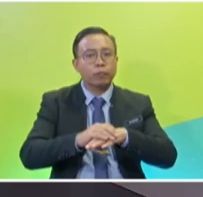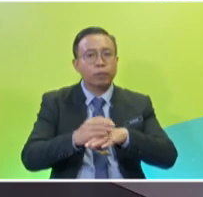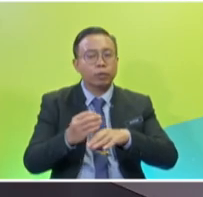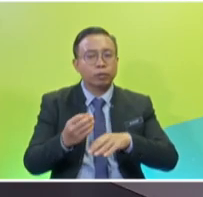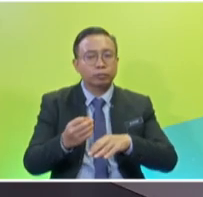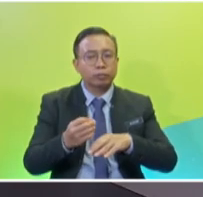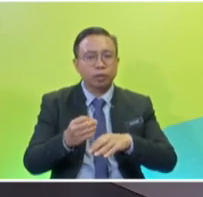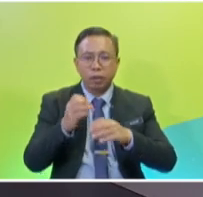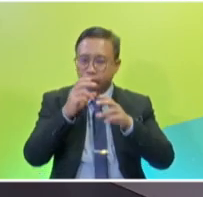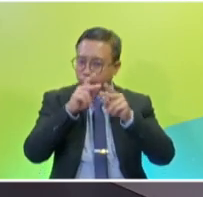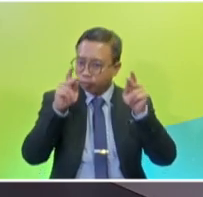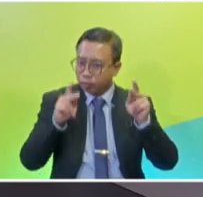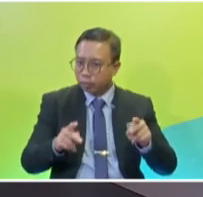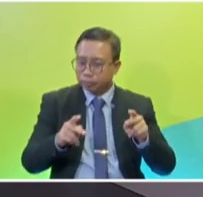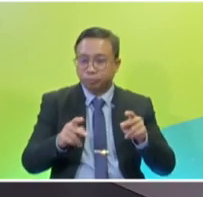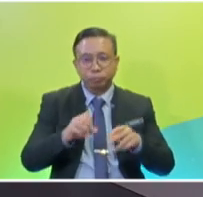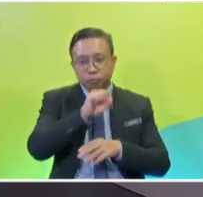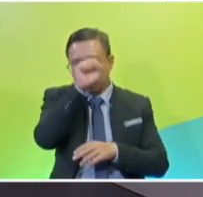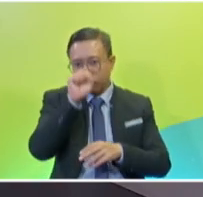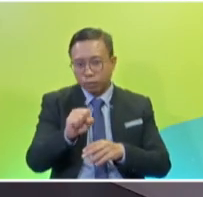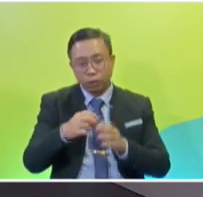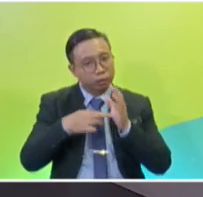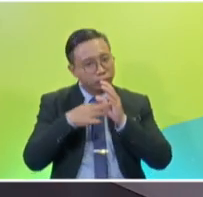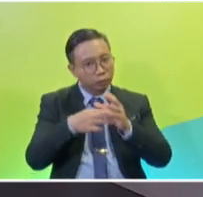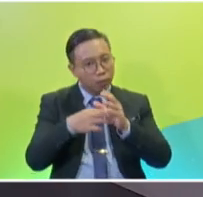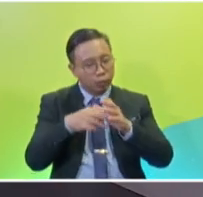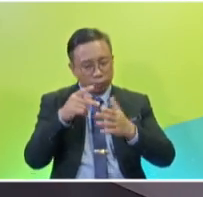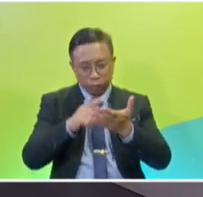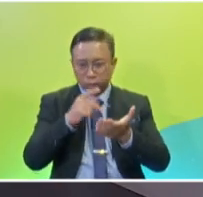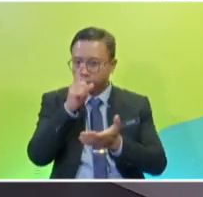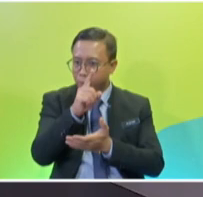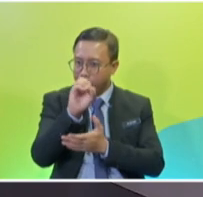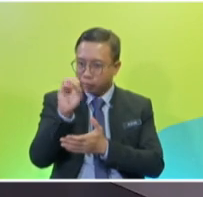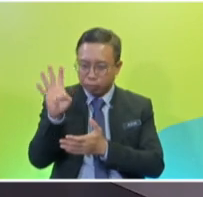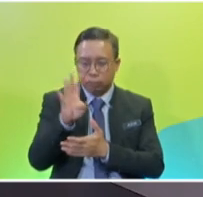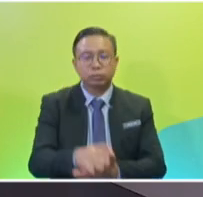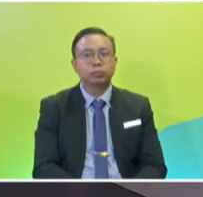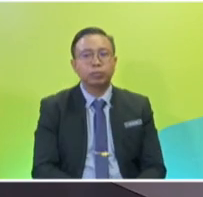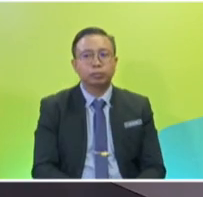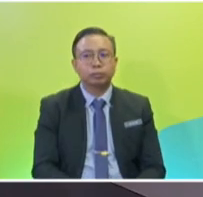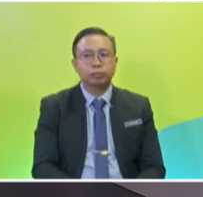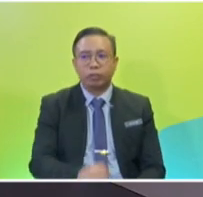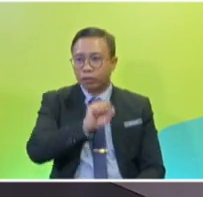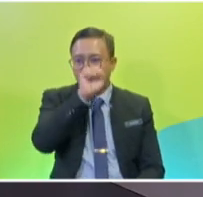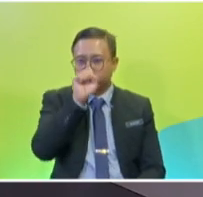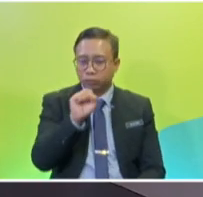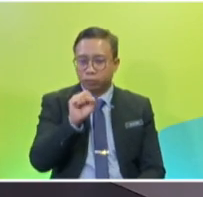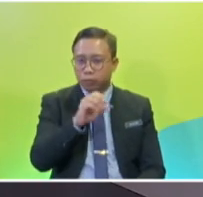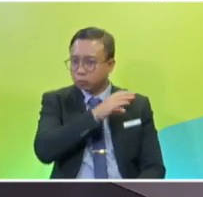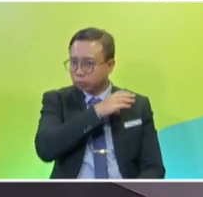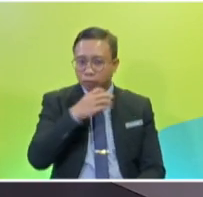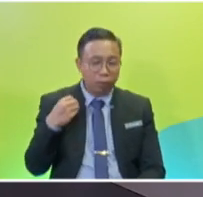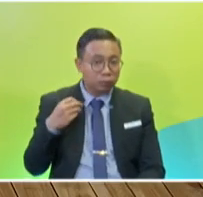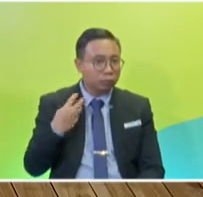exam question. So you can always refer to your textbook, page 104. Mm-hmm. All right. So we're going to have a question, and we need